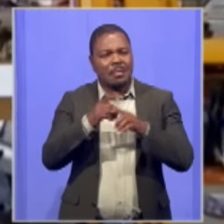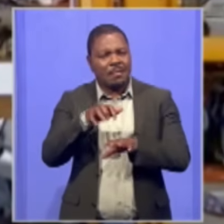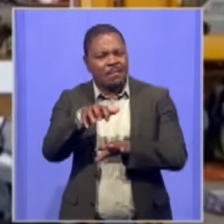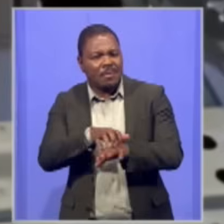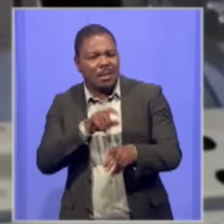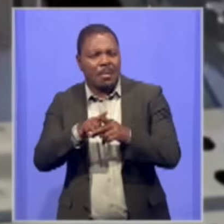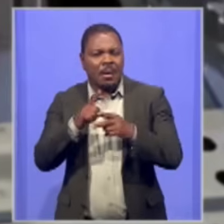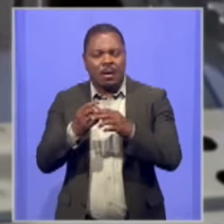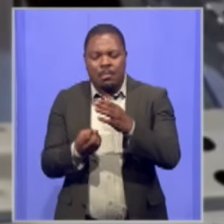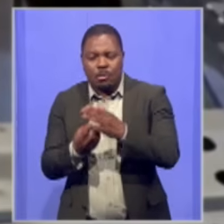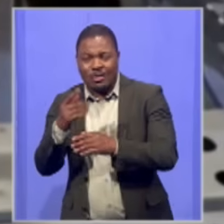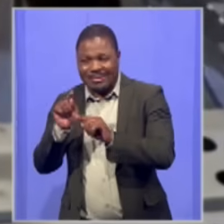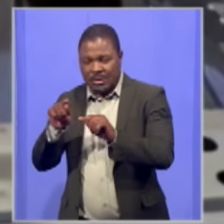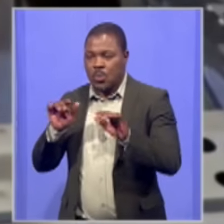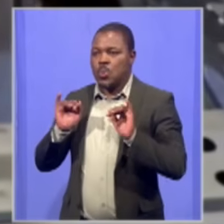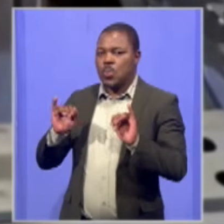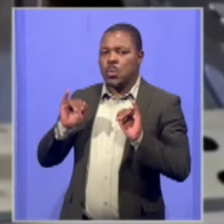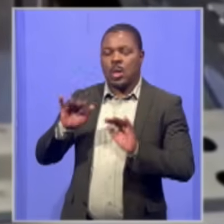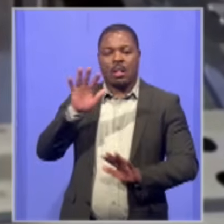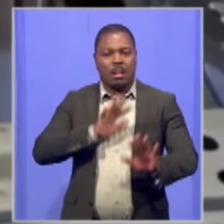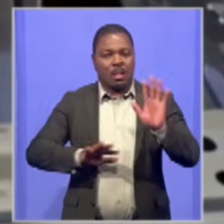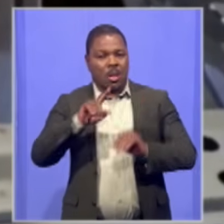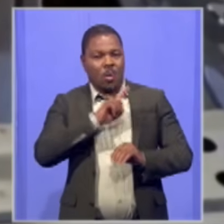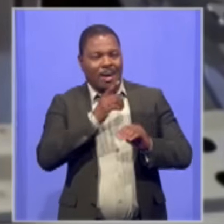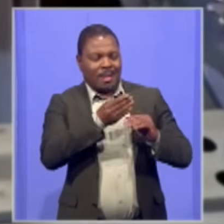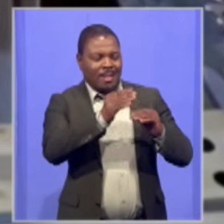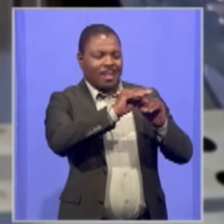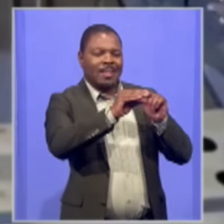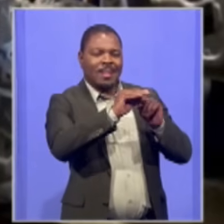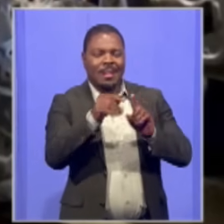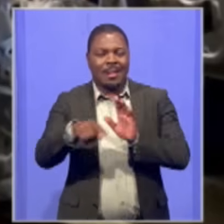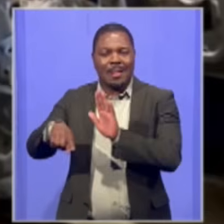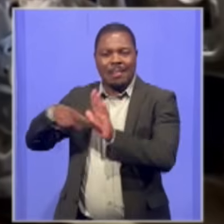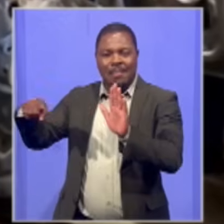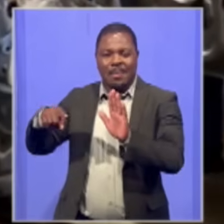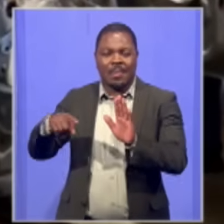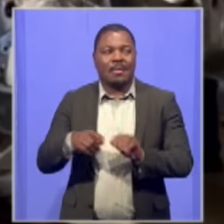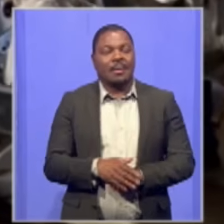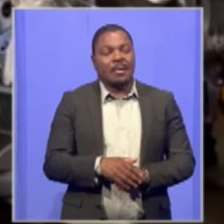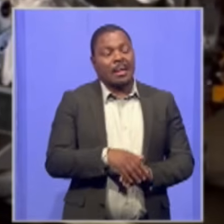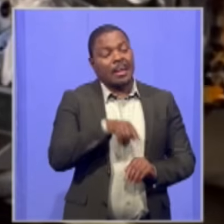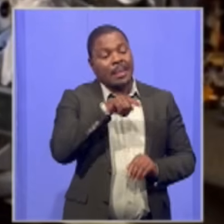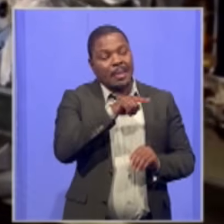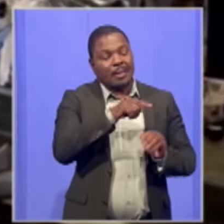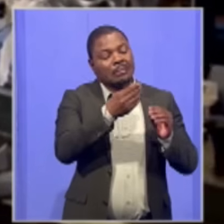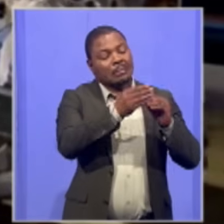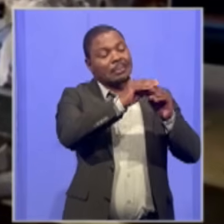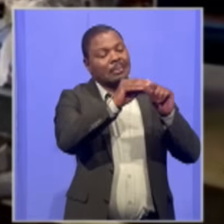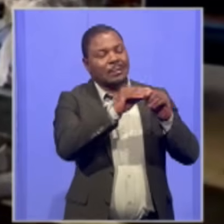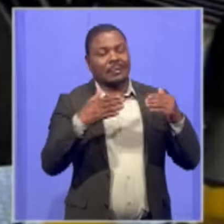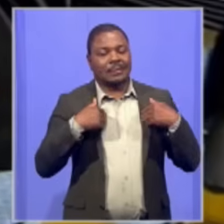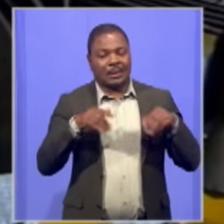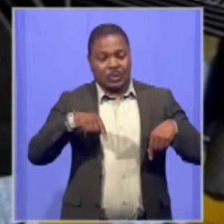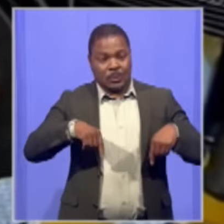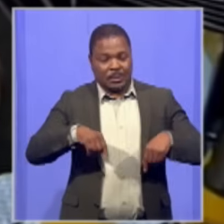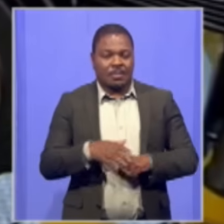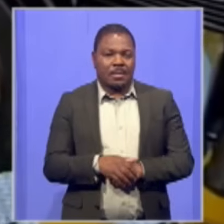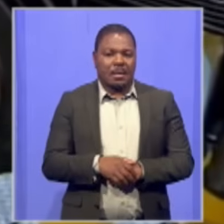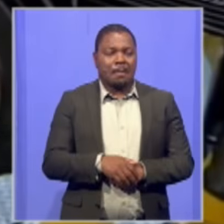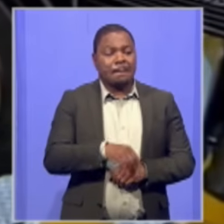le tlhahiso ke ona a kotsing ya ho thefulwa ke lekgetho la tsamaiso la Trump le keneng tshebetsong kajeno. Lefapha